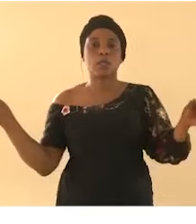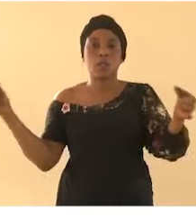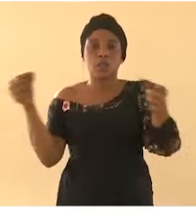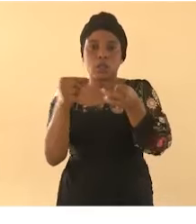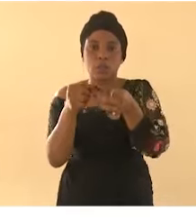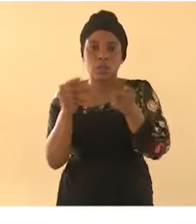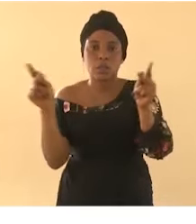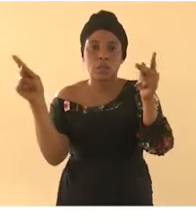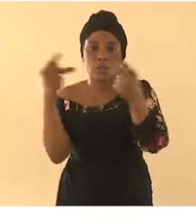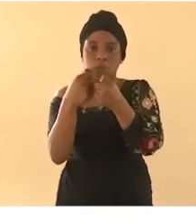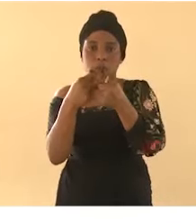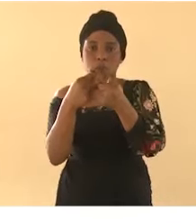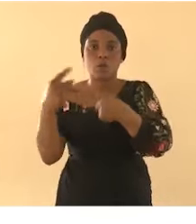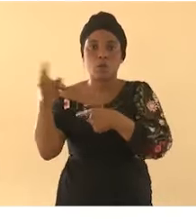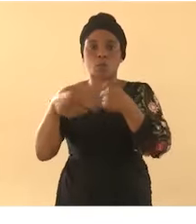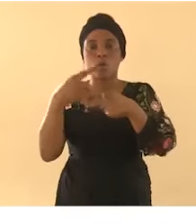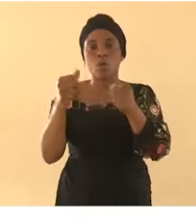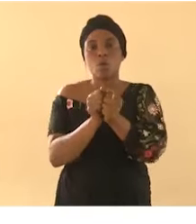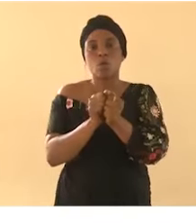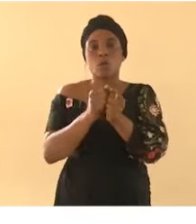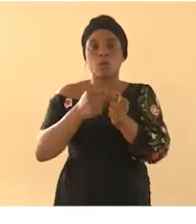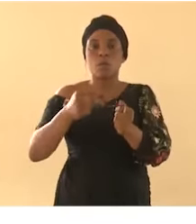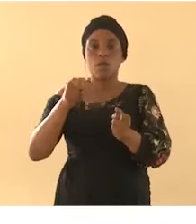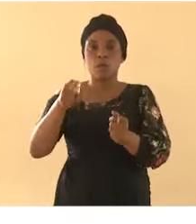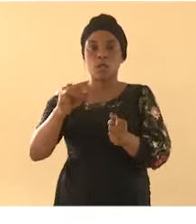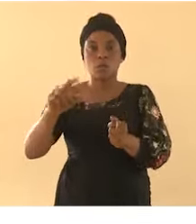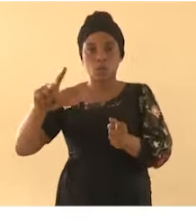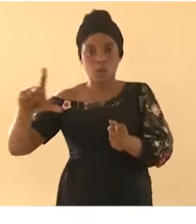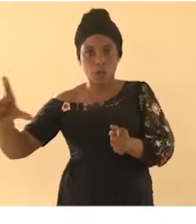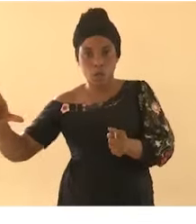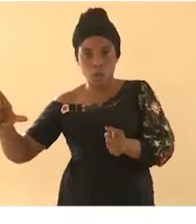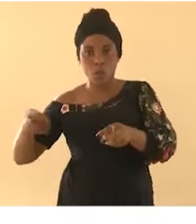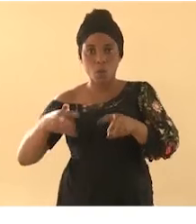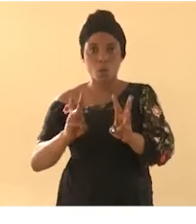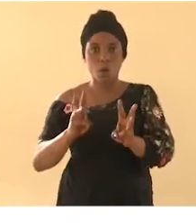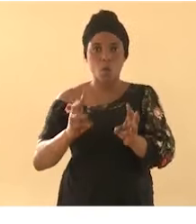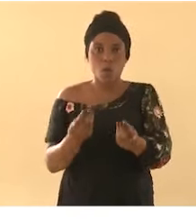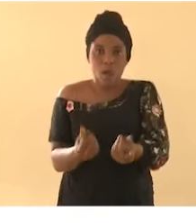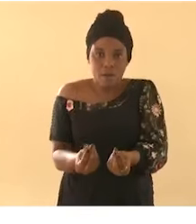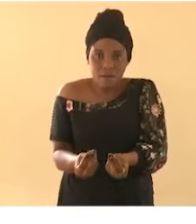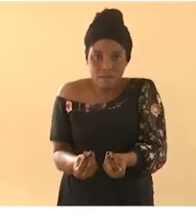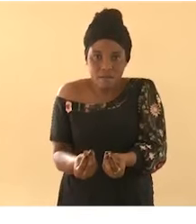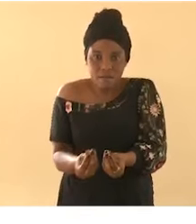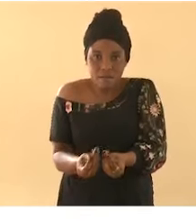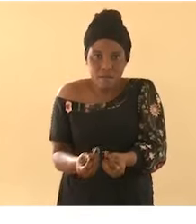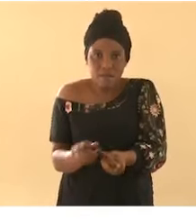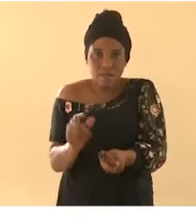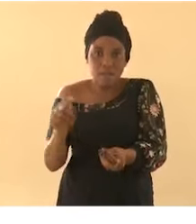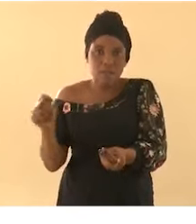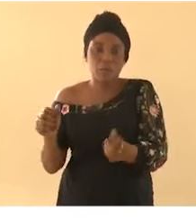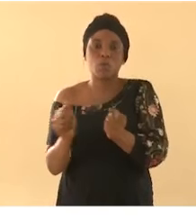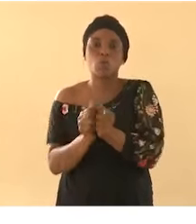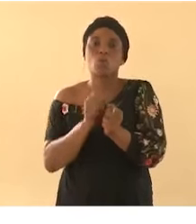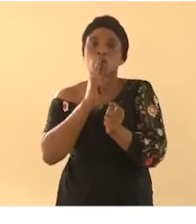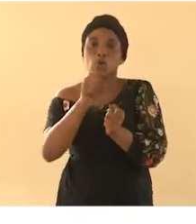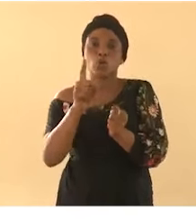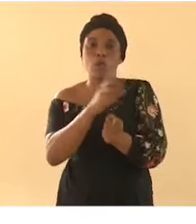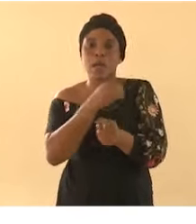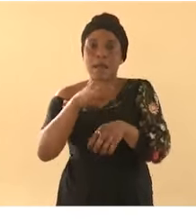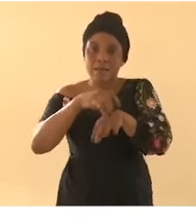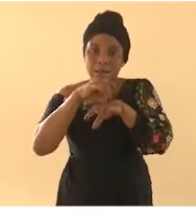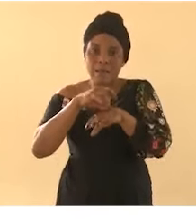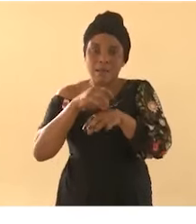and the mortar kisses the eternal. Come go with me to the hill crest where the ground is decked with